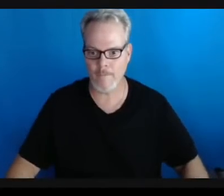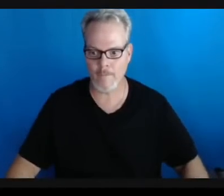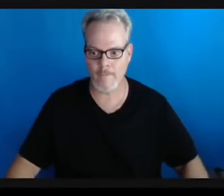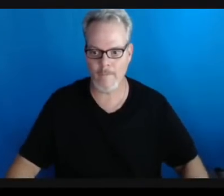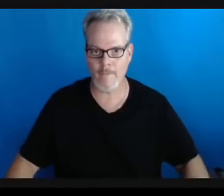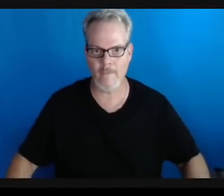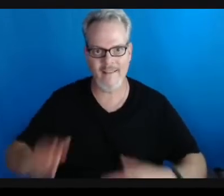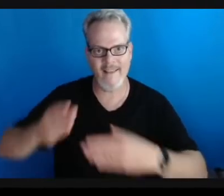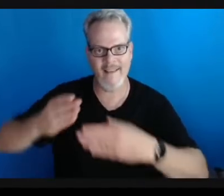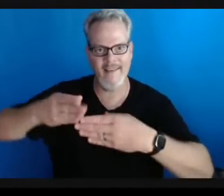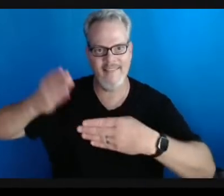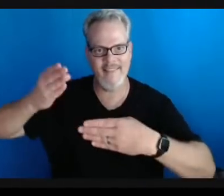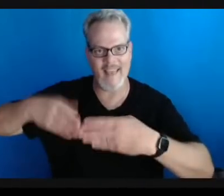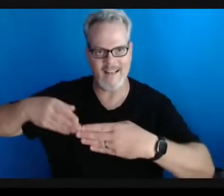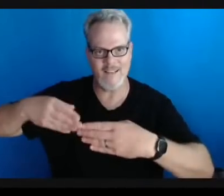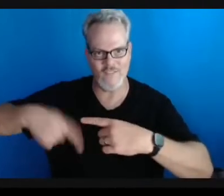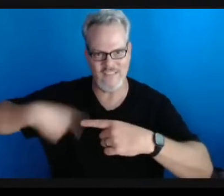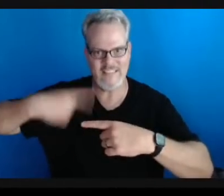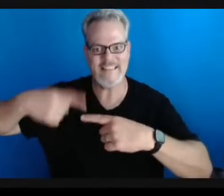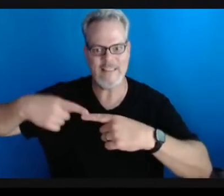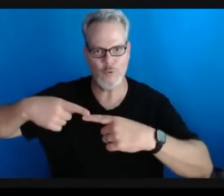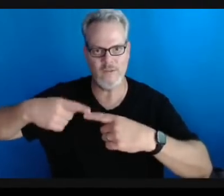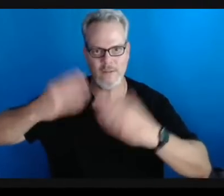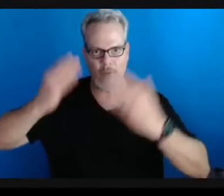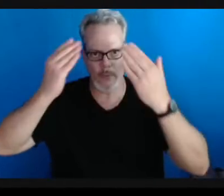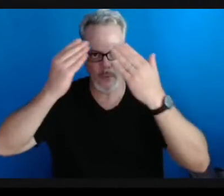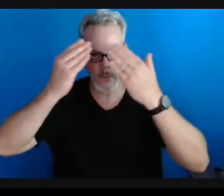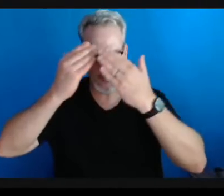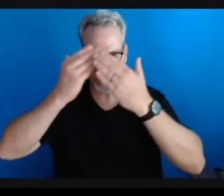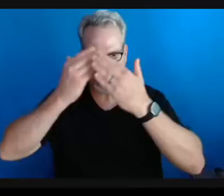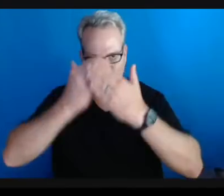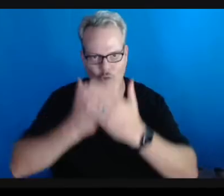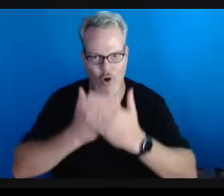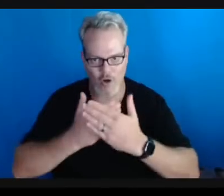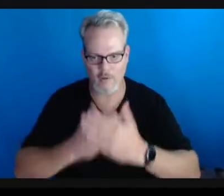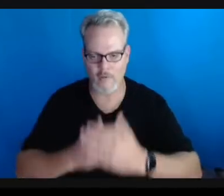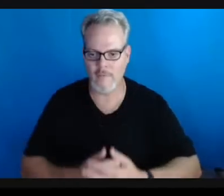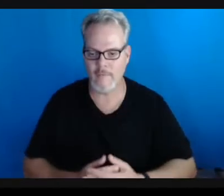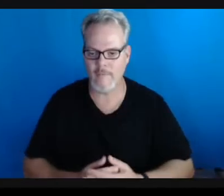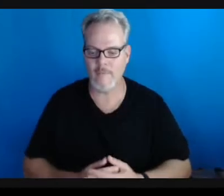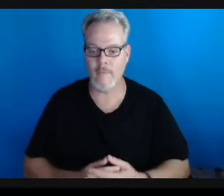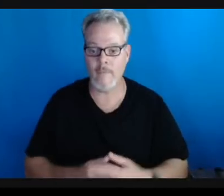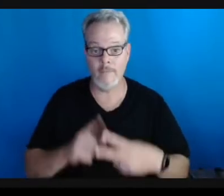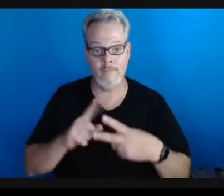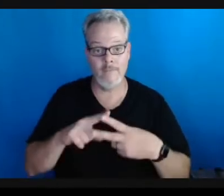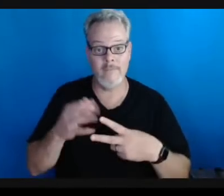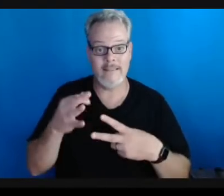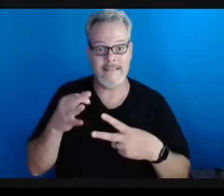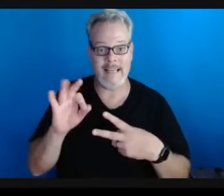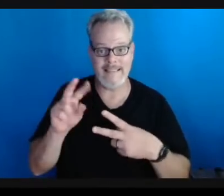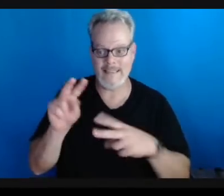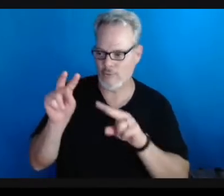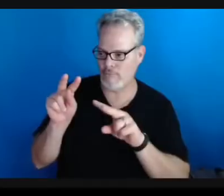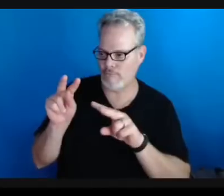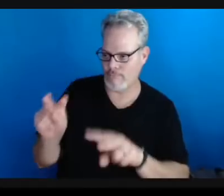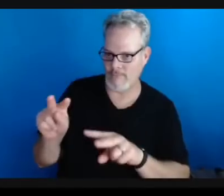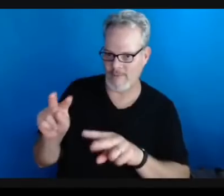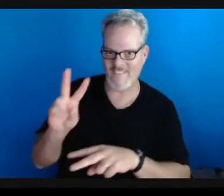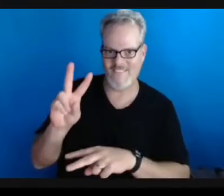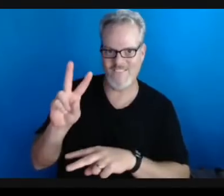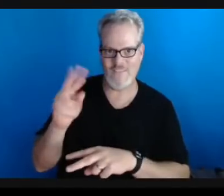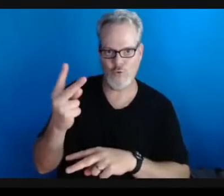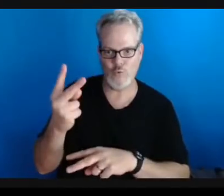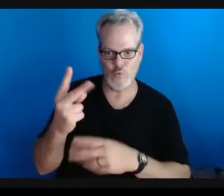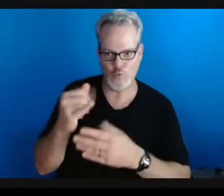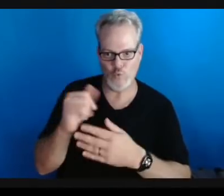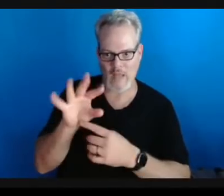of the sequence and dimming of the flow field there. Episode 19 from the V2 camera. And there